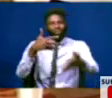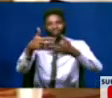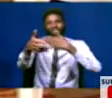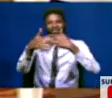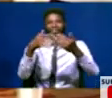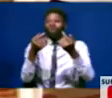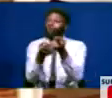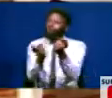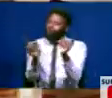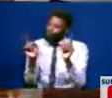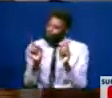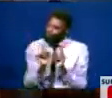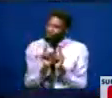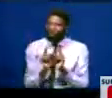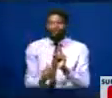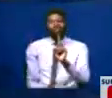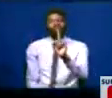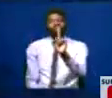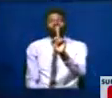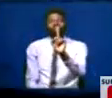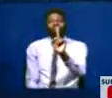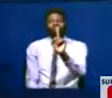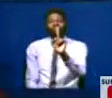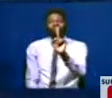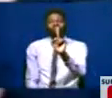Akurino ni mmoja.